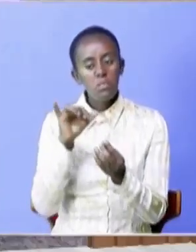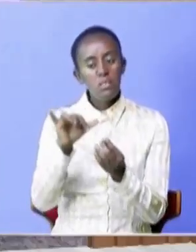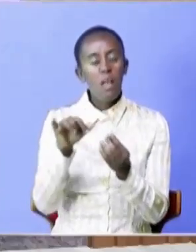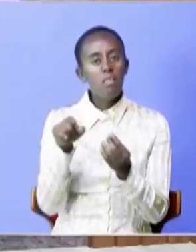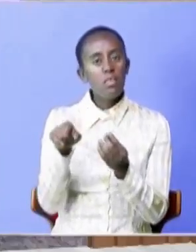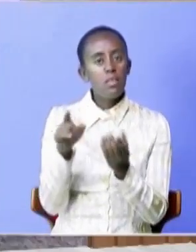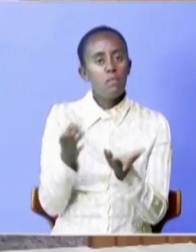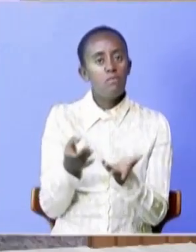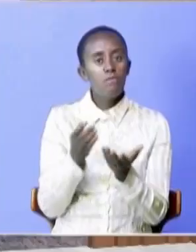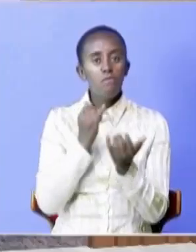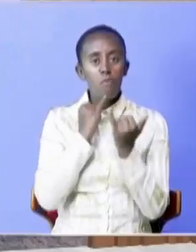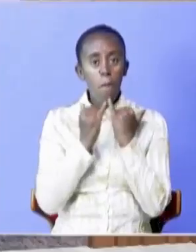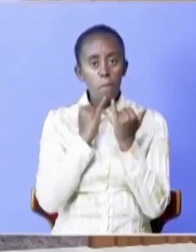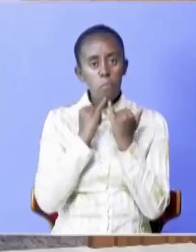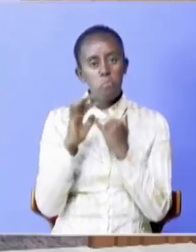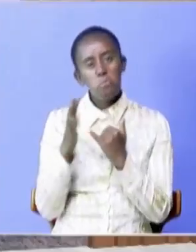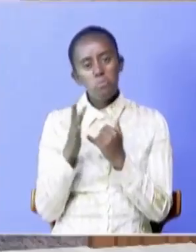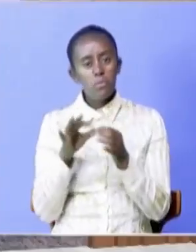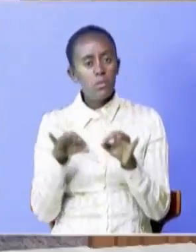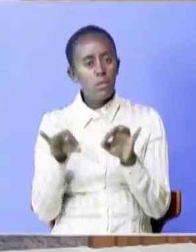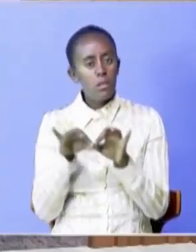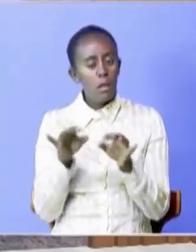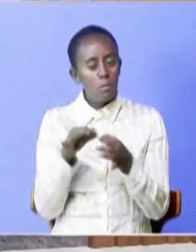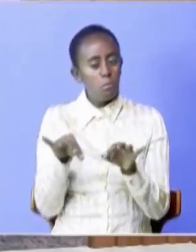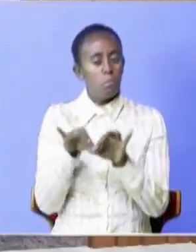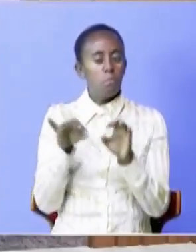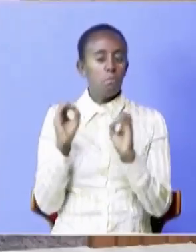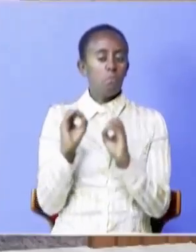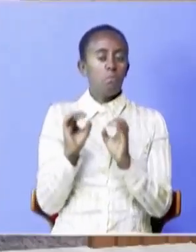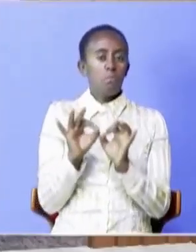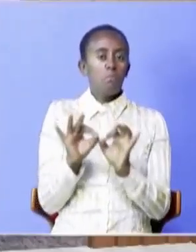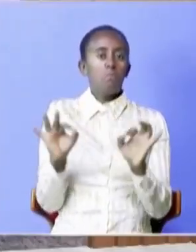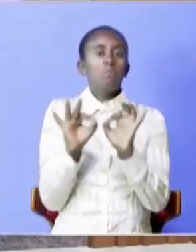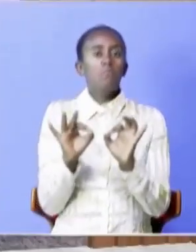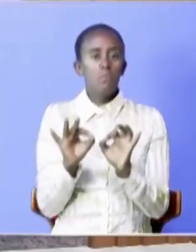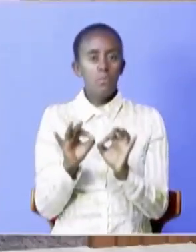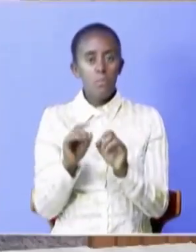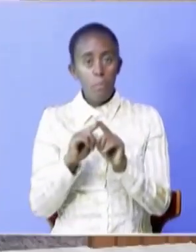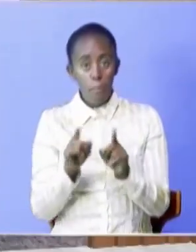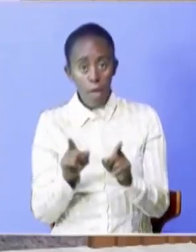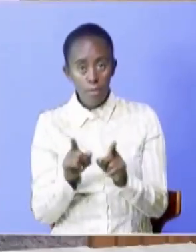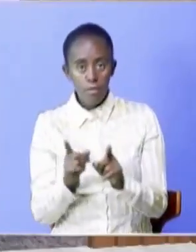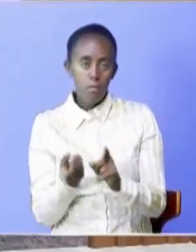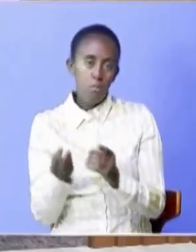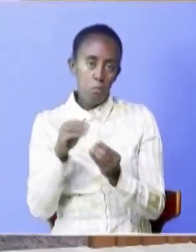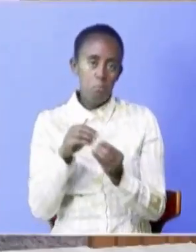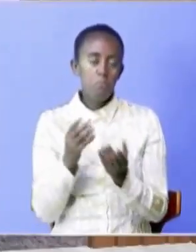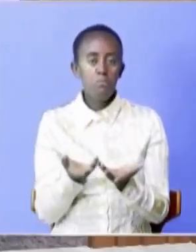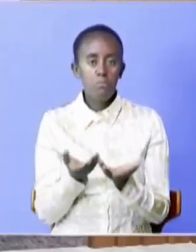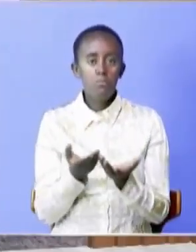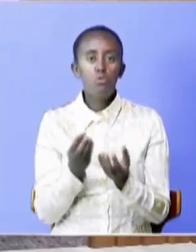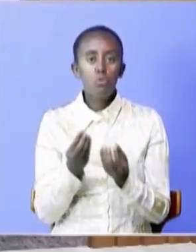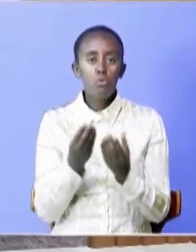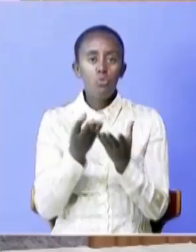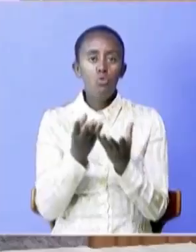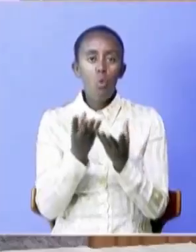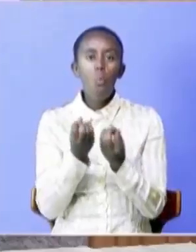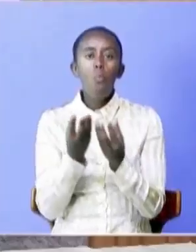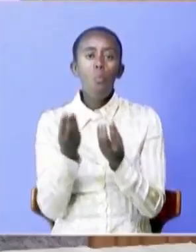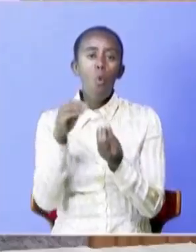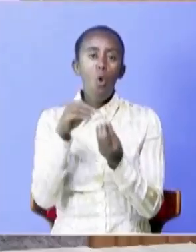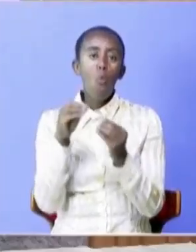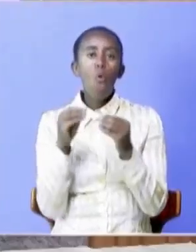information added may not be essential, may not be needed, but it's added nonetheless to give us what?